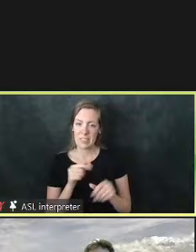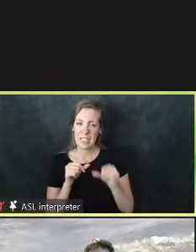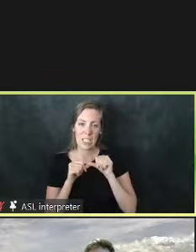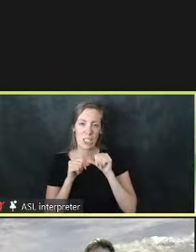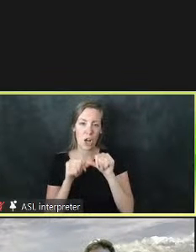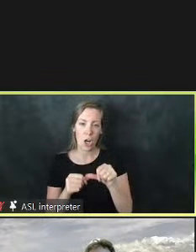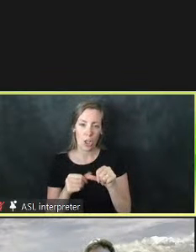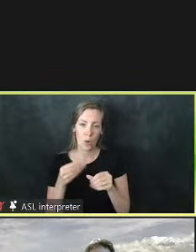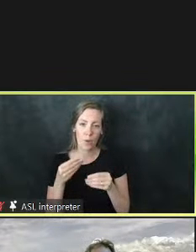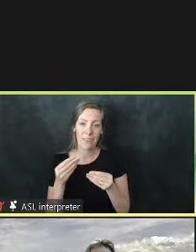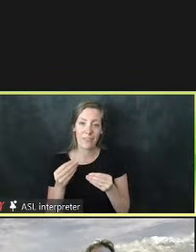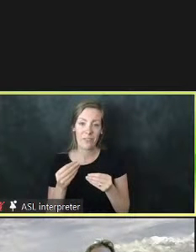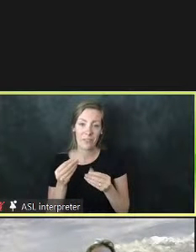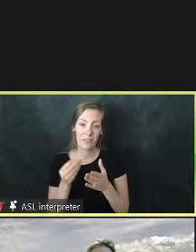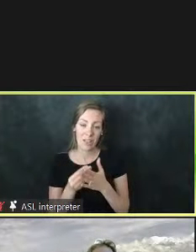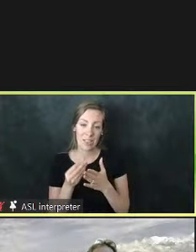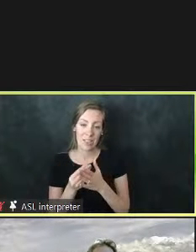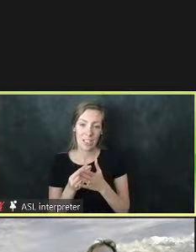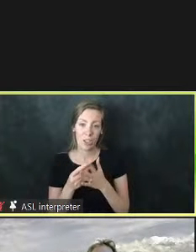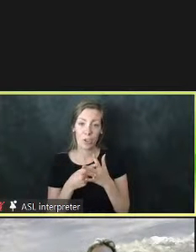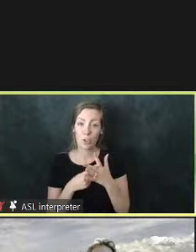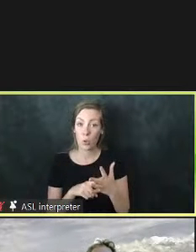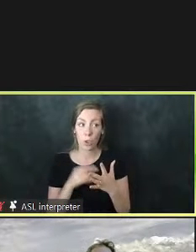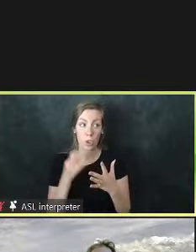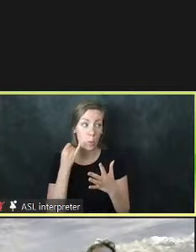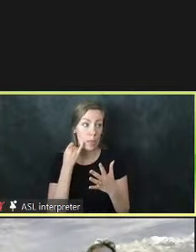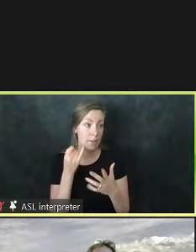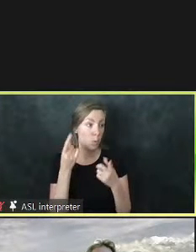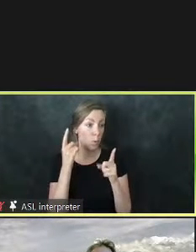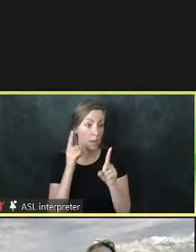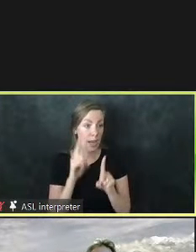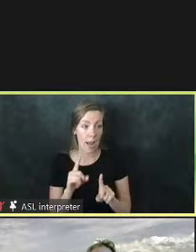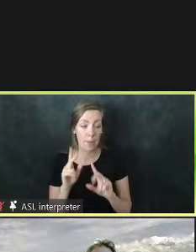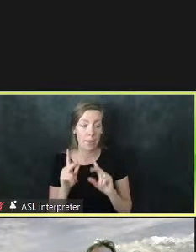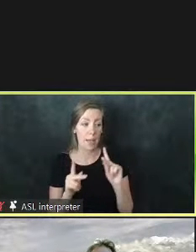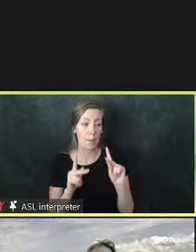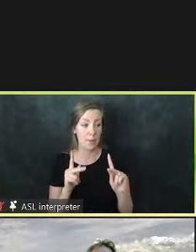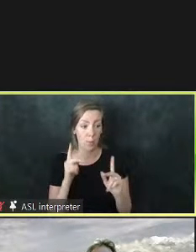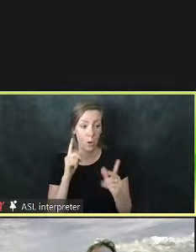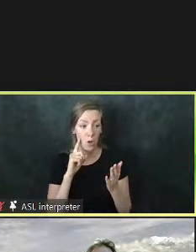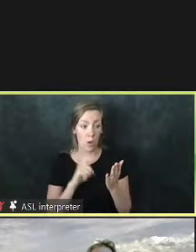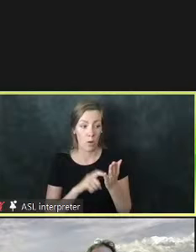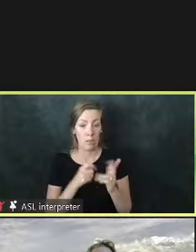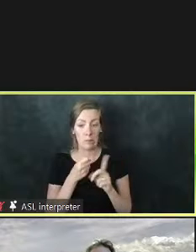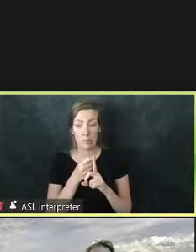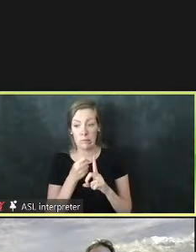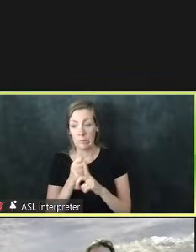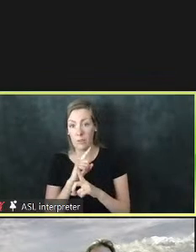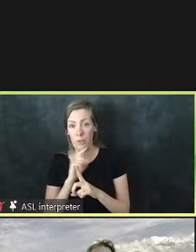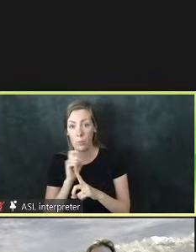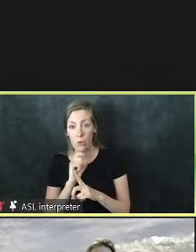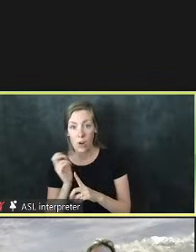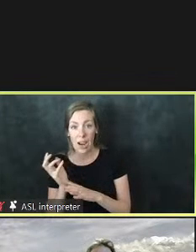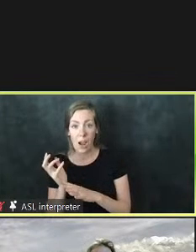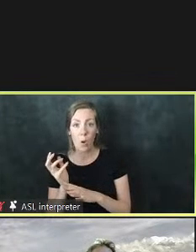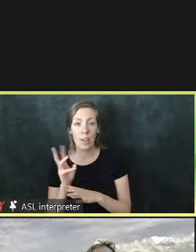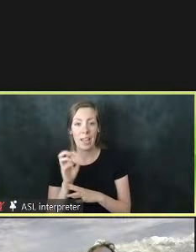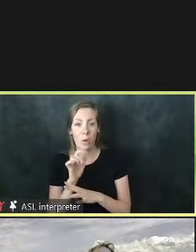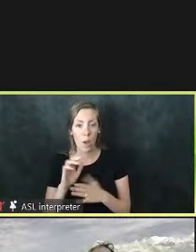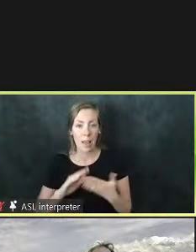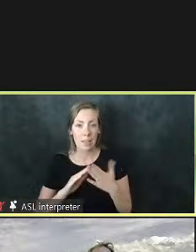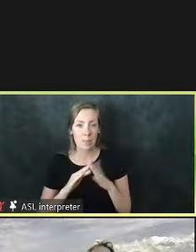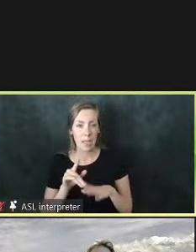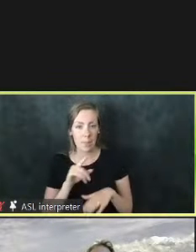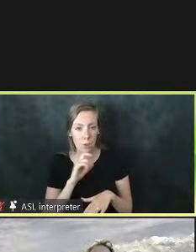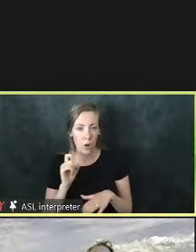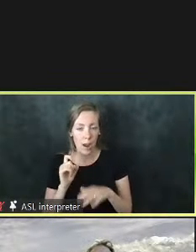este va a source. ser, este es un So programa in que the event estoy that haciendo folks en el are seeing evento de impacts que from drought, like wells haya going dry, impactos de there is some sequías.